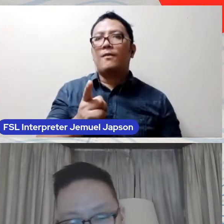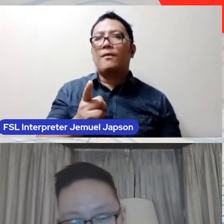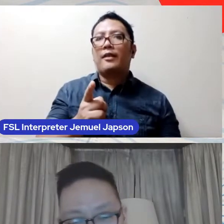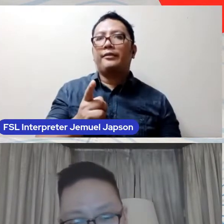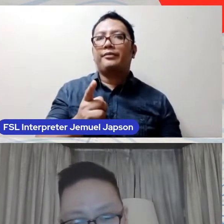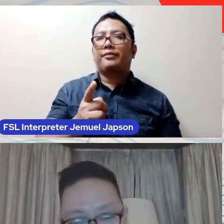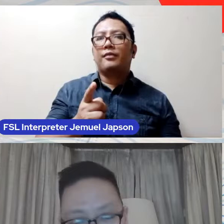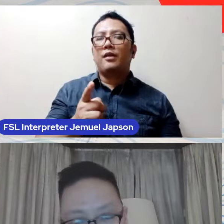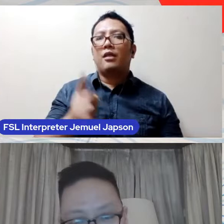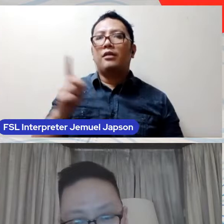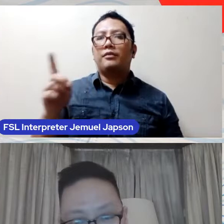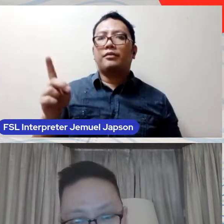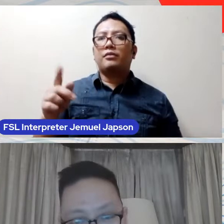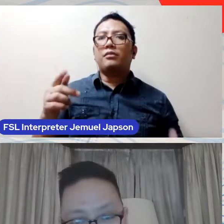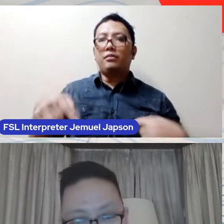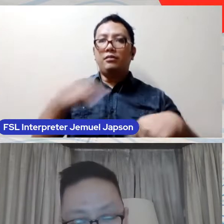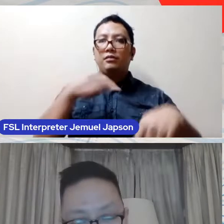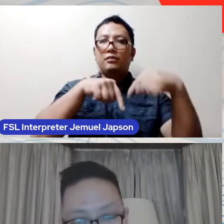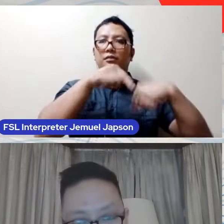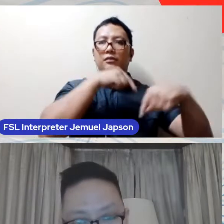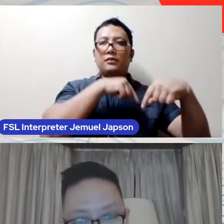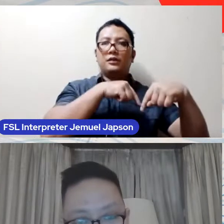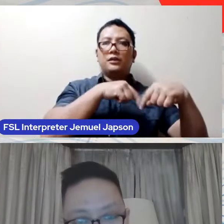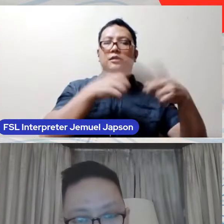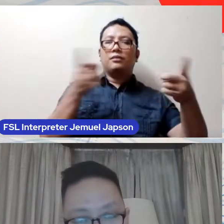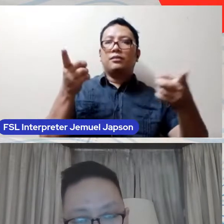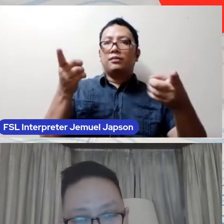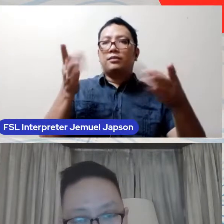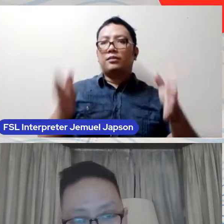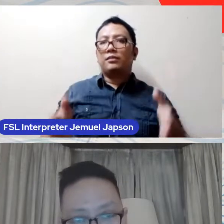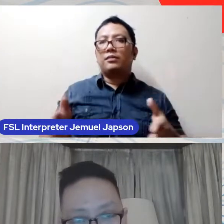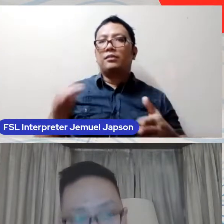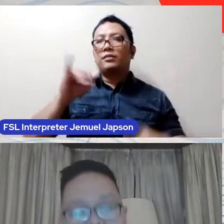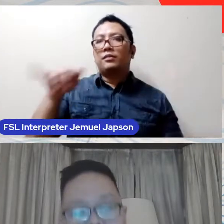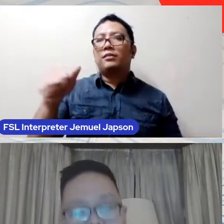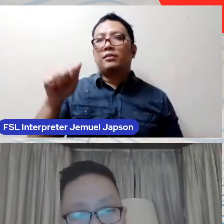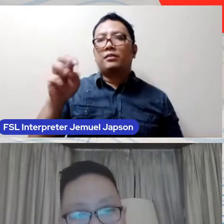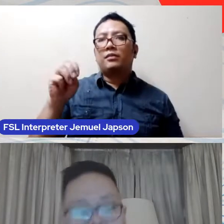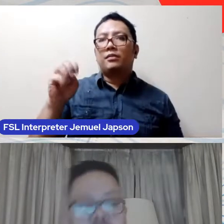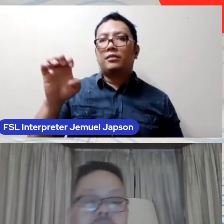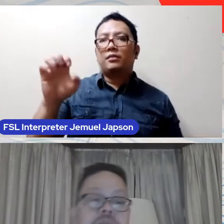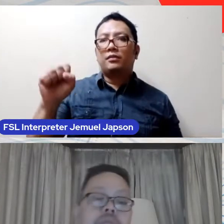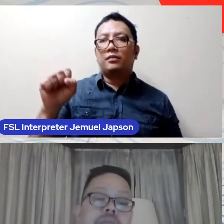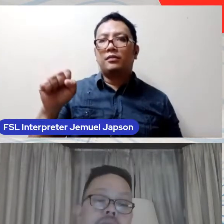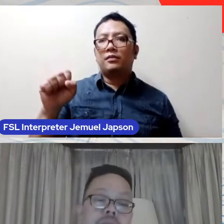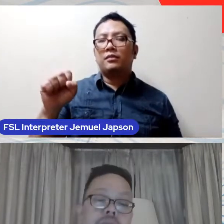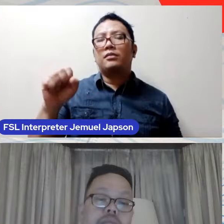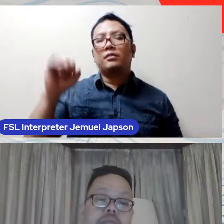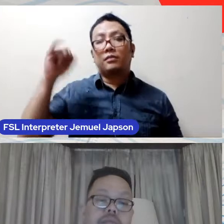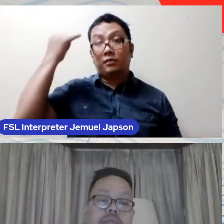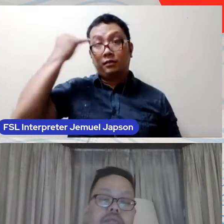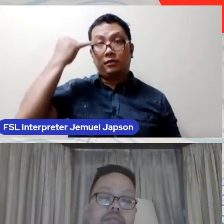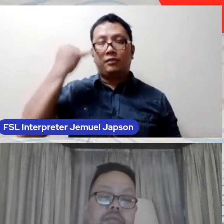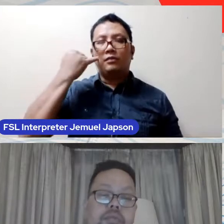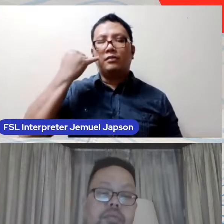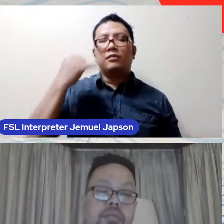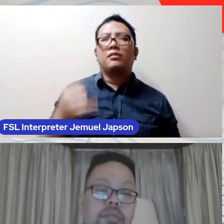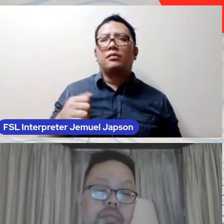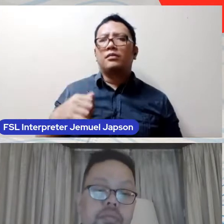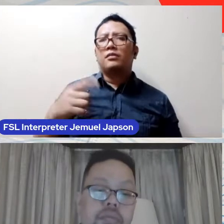citizens. Let me go back po to Director James. Director James, on the part of COMELEC po,